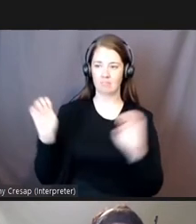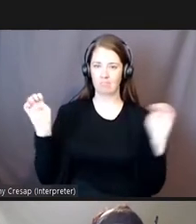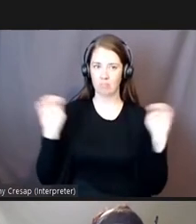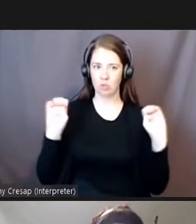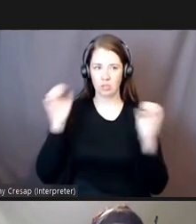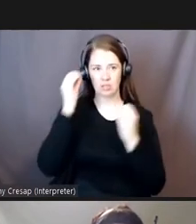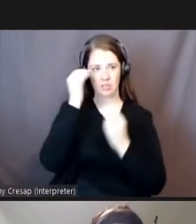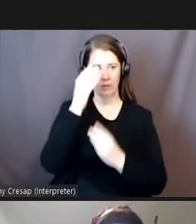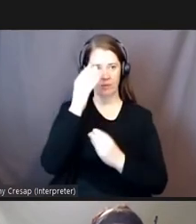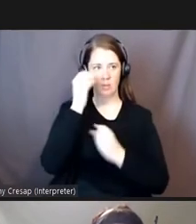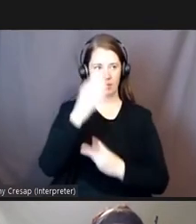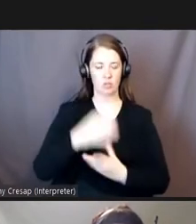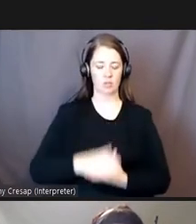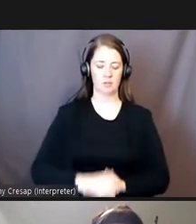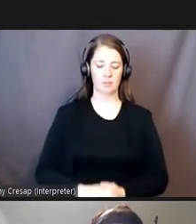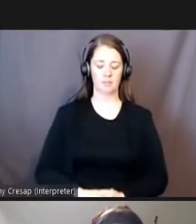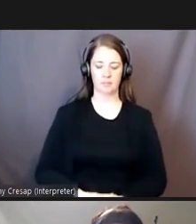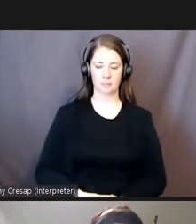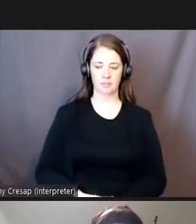emergency information.